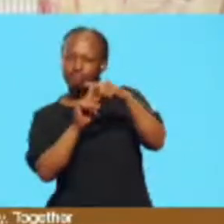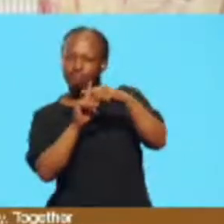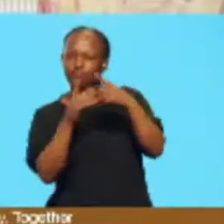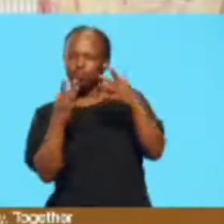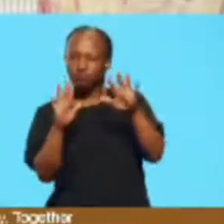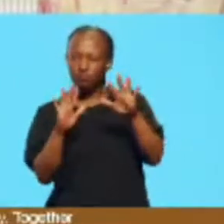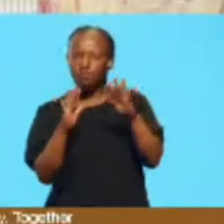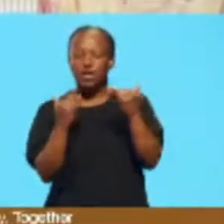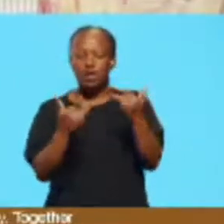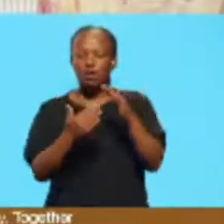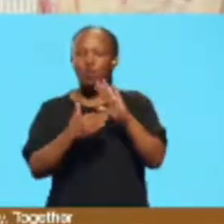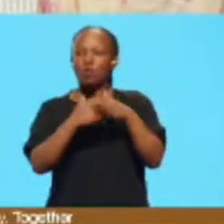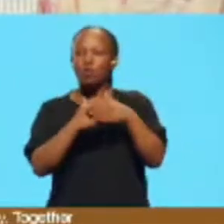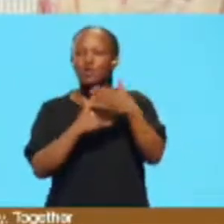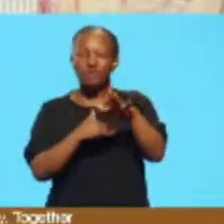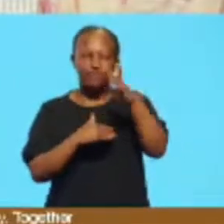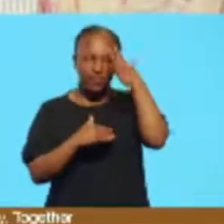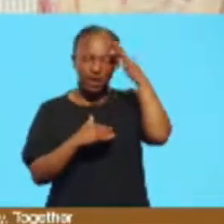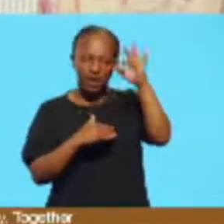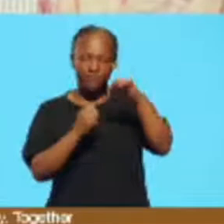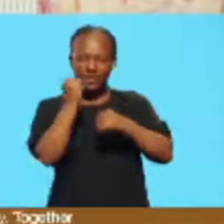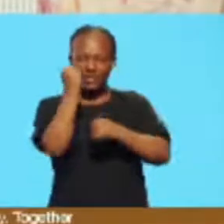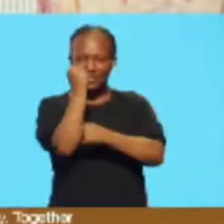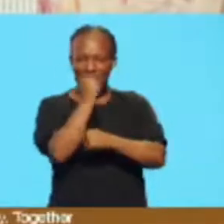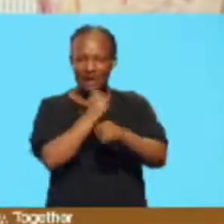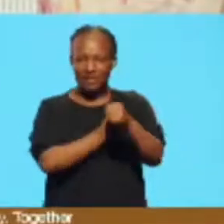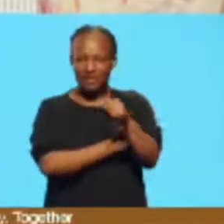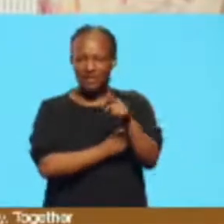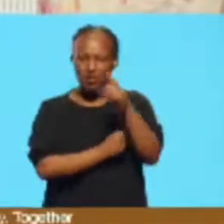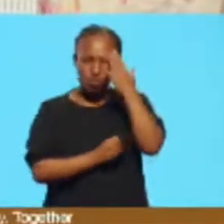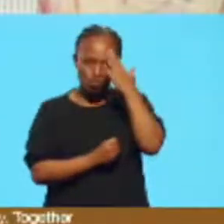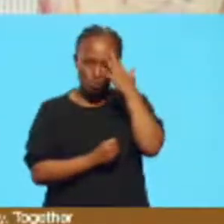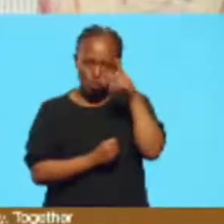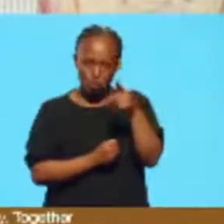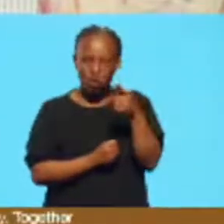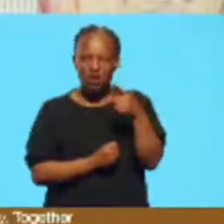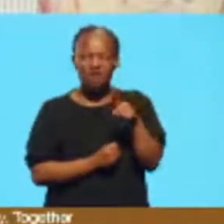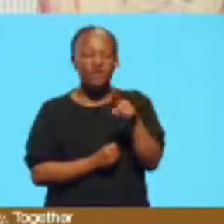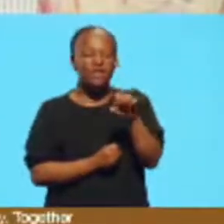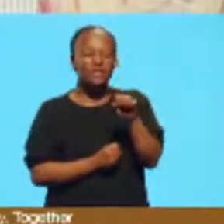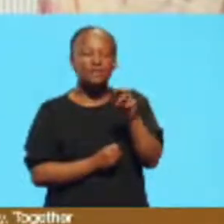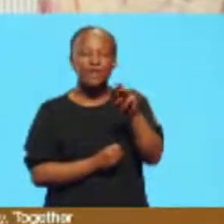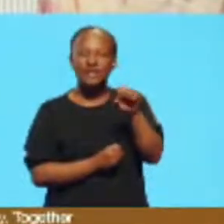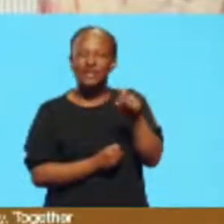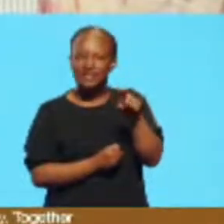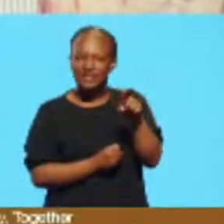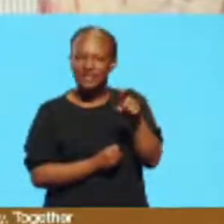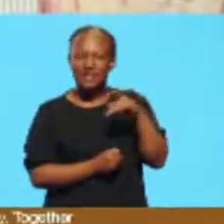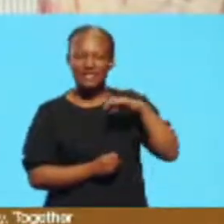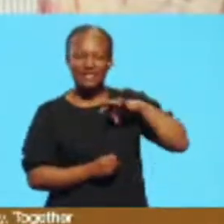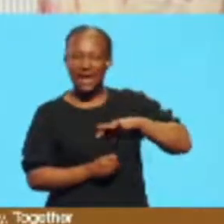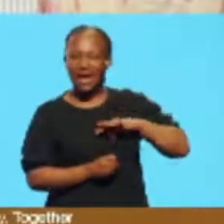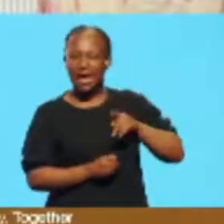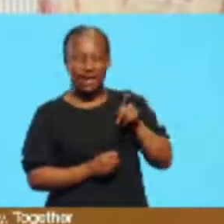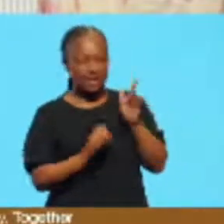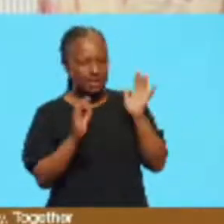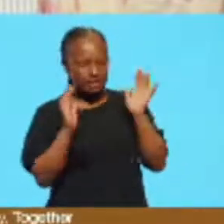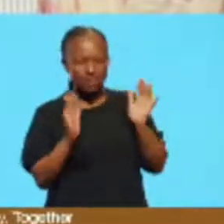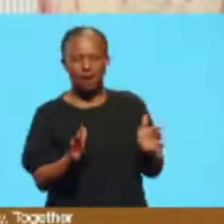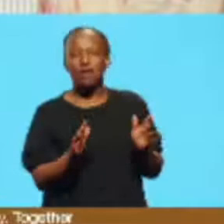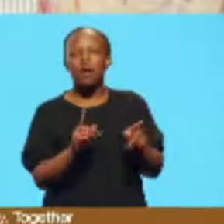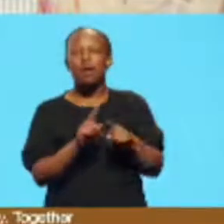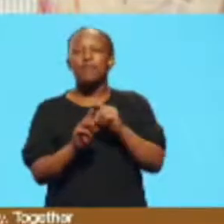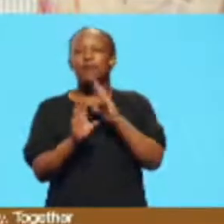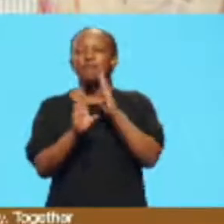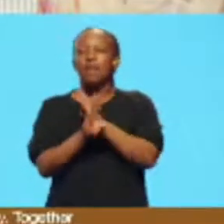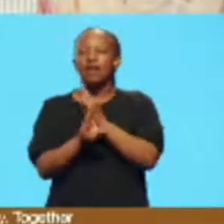it within the government structures because you know if you are an SMS, is that salary and nothing else. But in the private